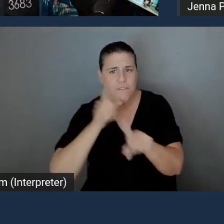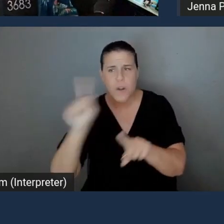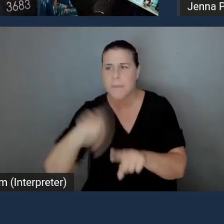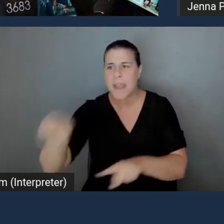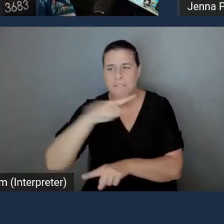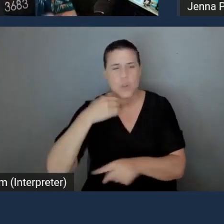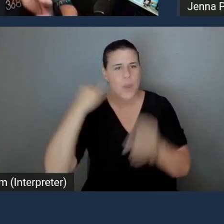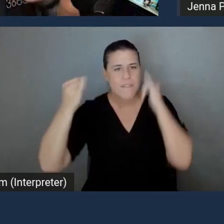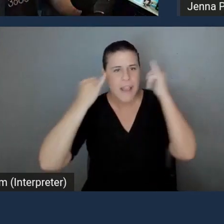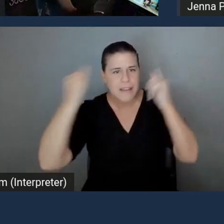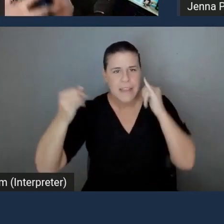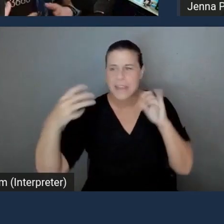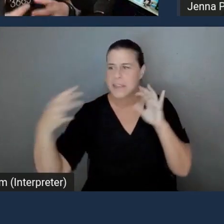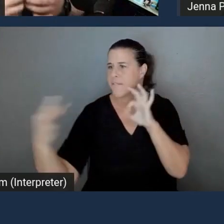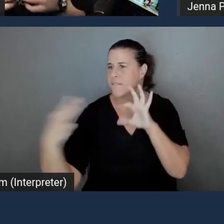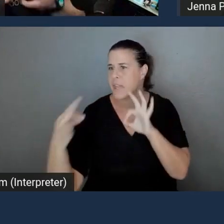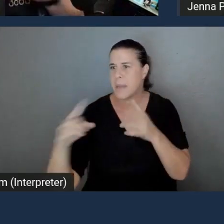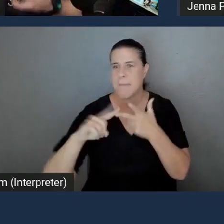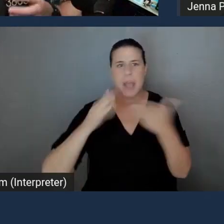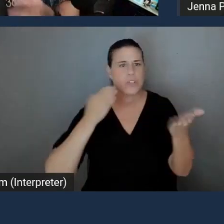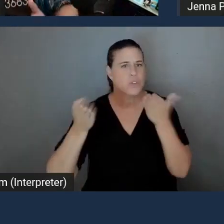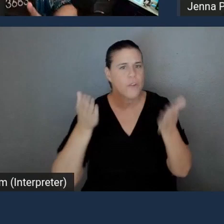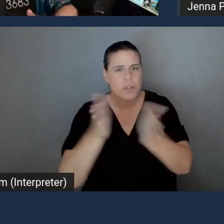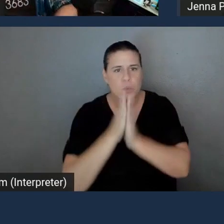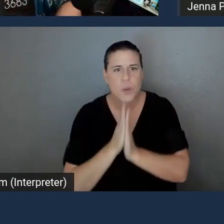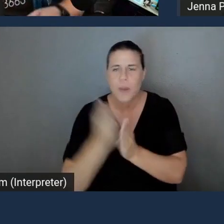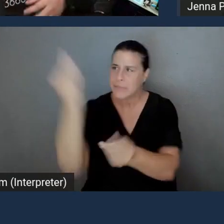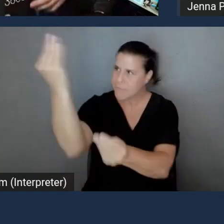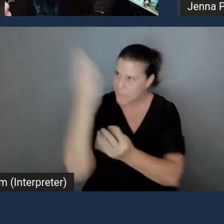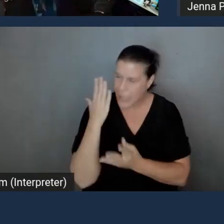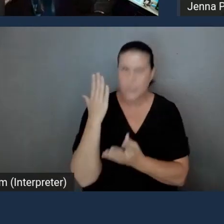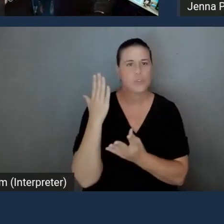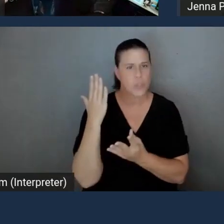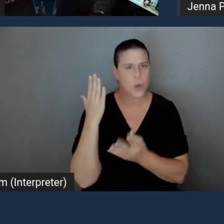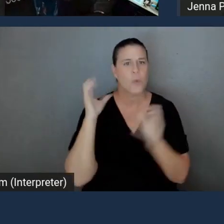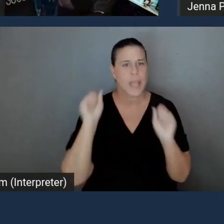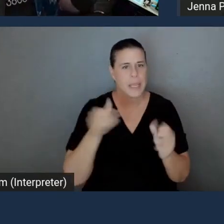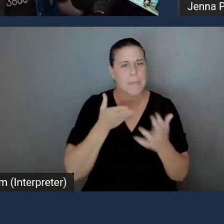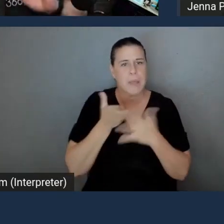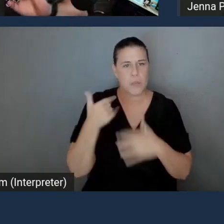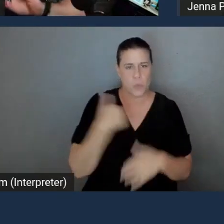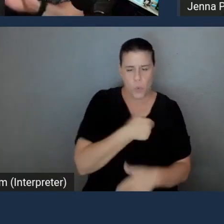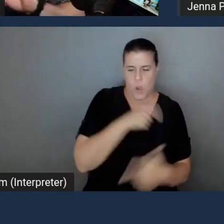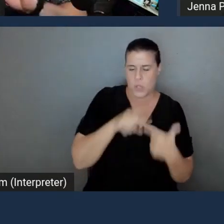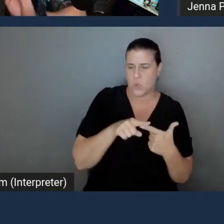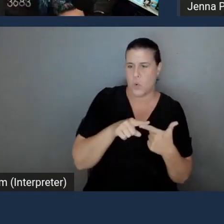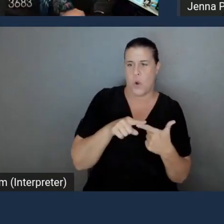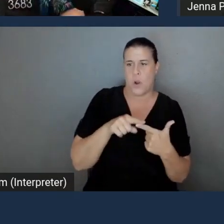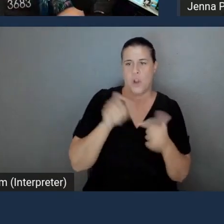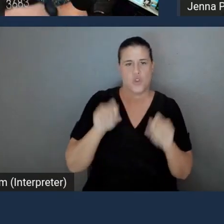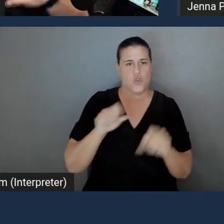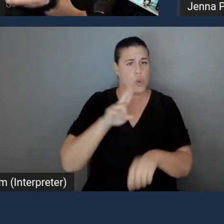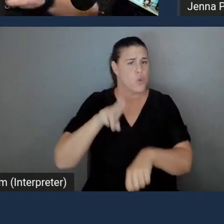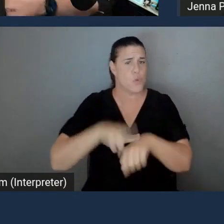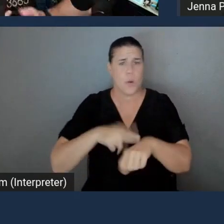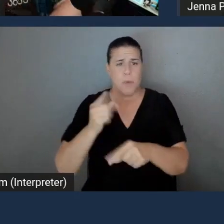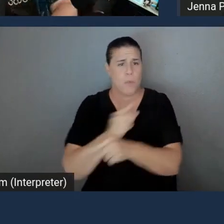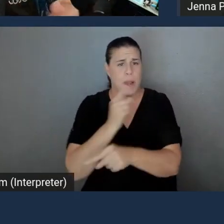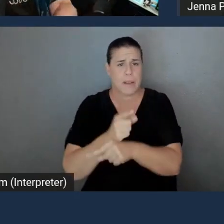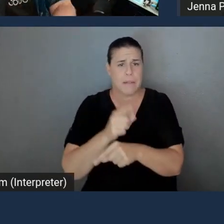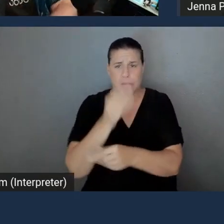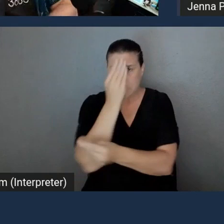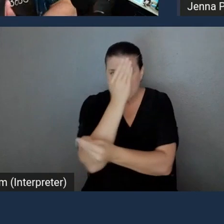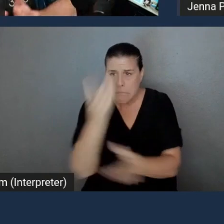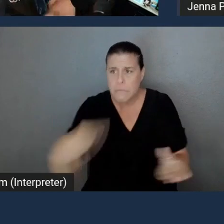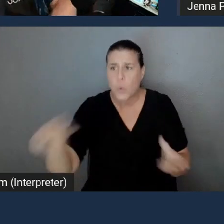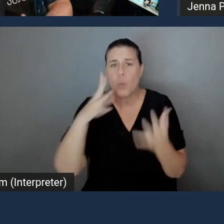for feedback, service requests, let us know, right? It can be through us or it can be through your normal channels. We want to make